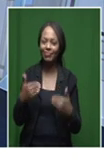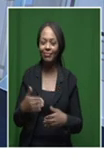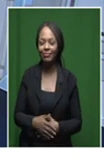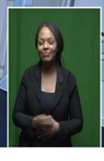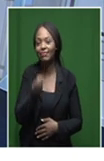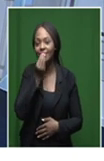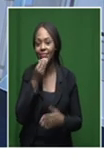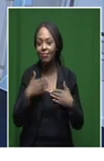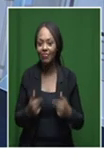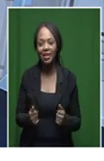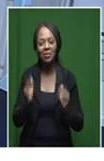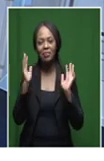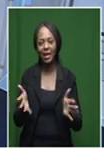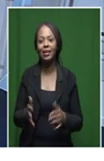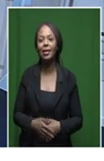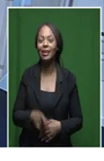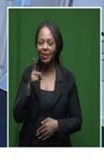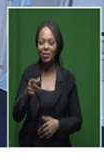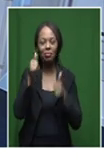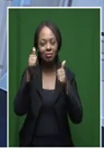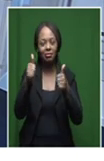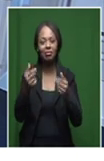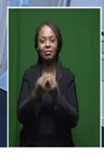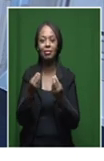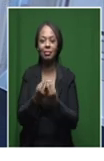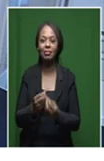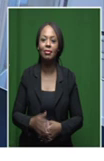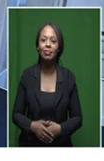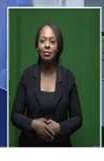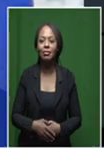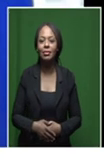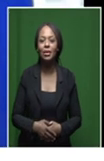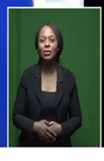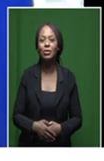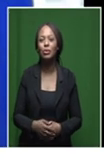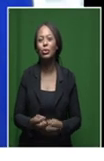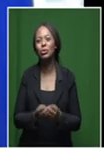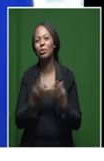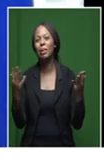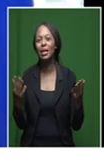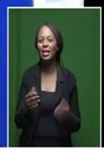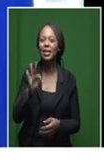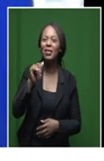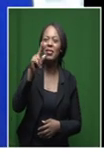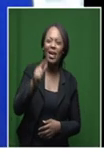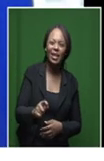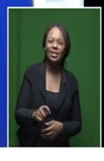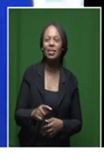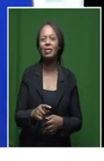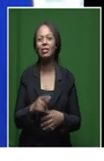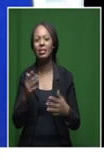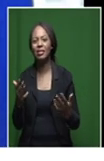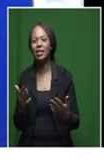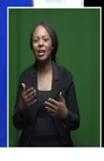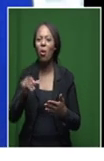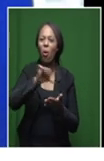really important. Yeah. So a good Mediterranean diet, not too many fats and more